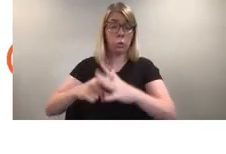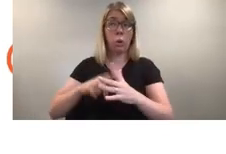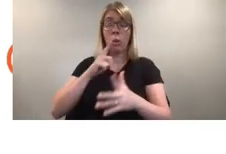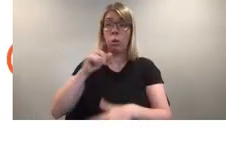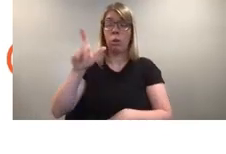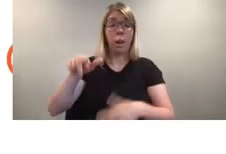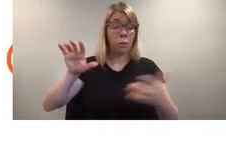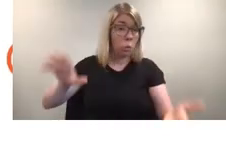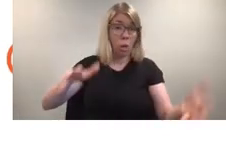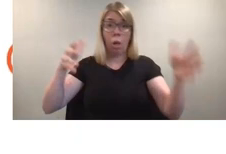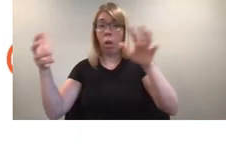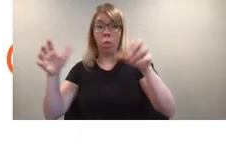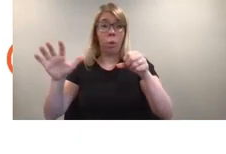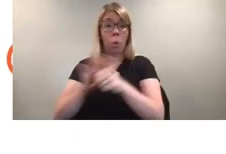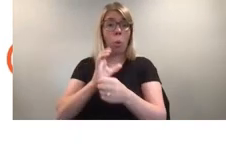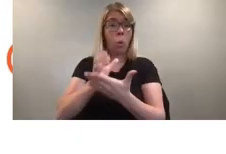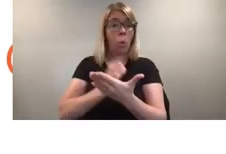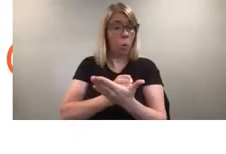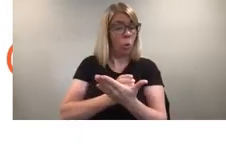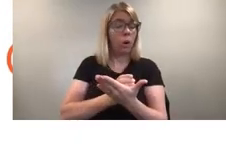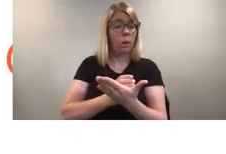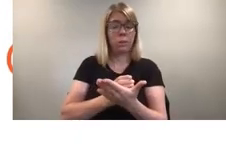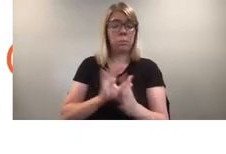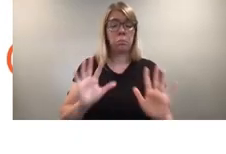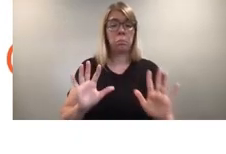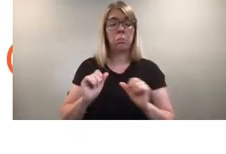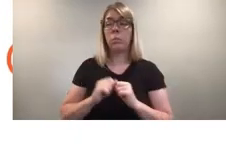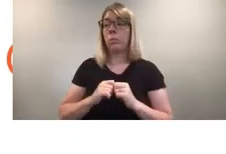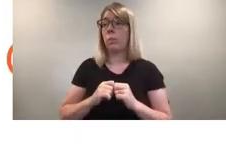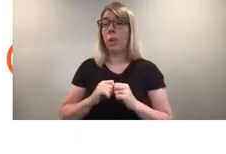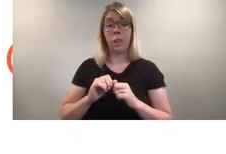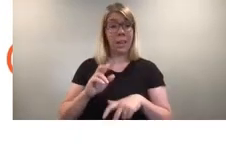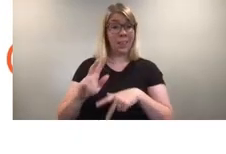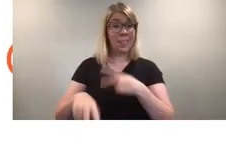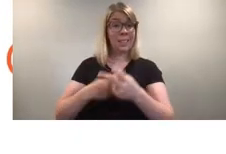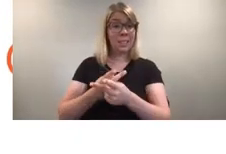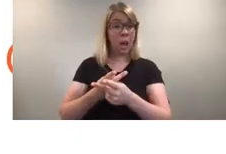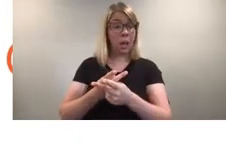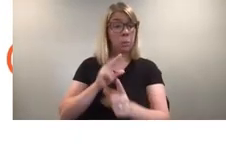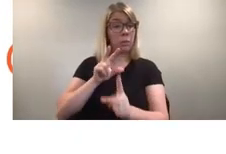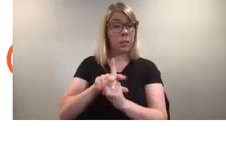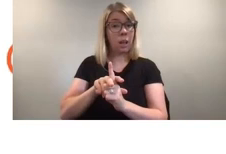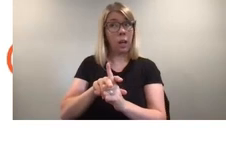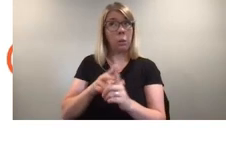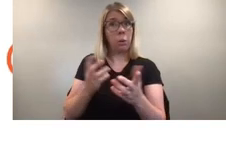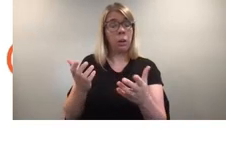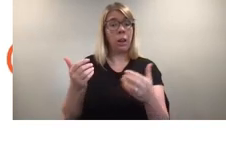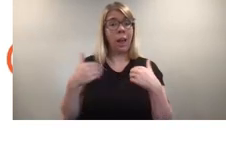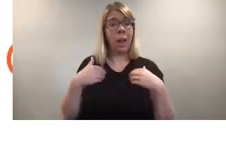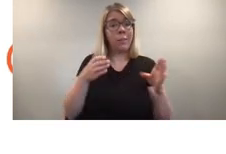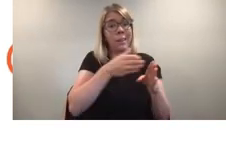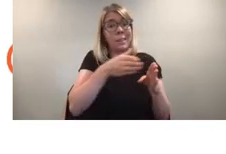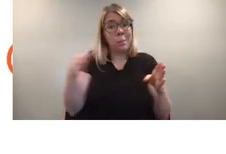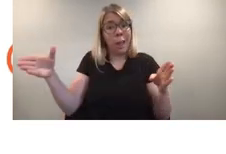into renewable assignments. And these types of assignments exist on a spectrum, right? So you might start small by just